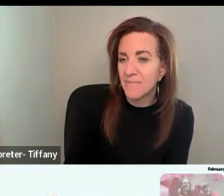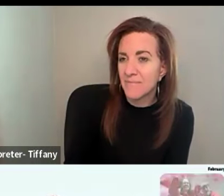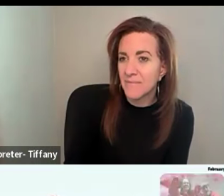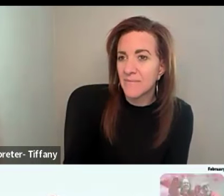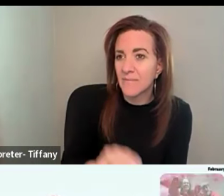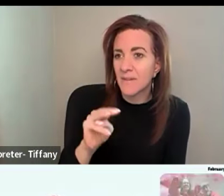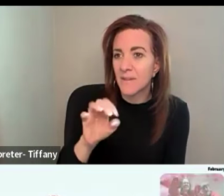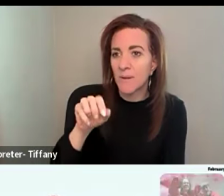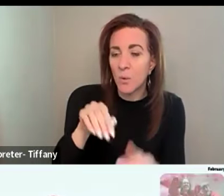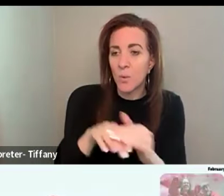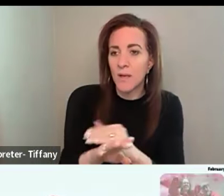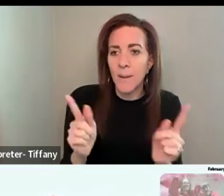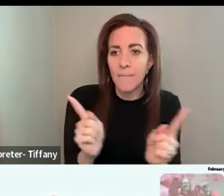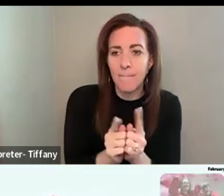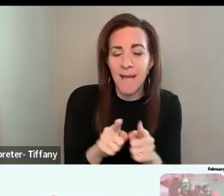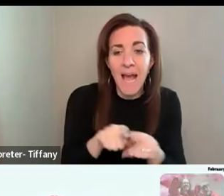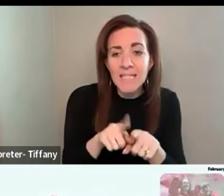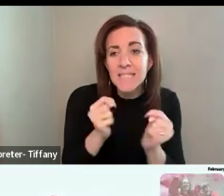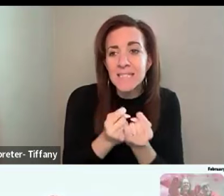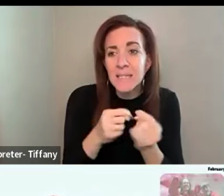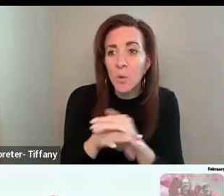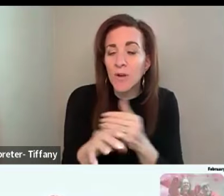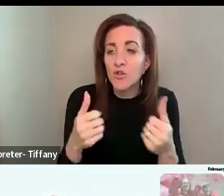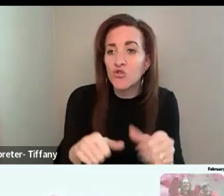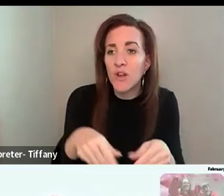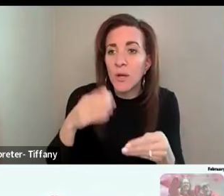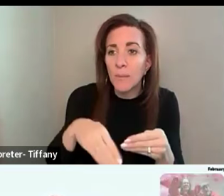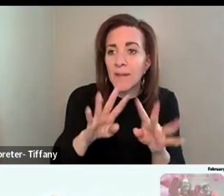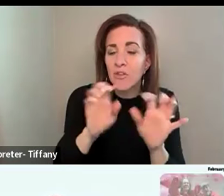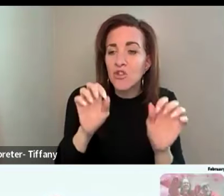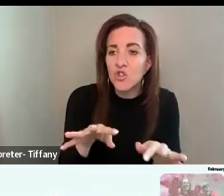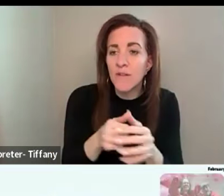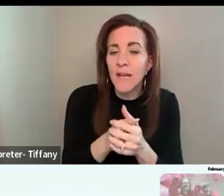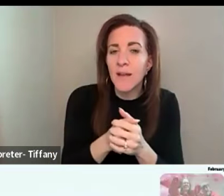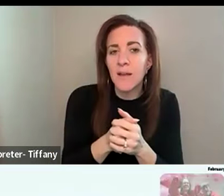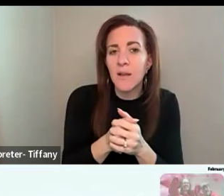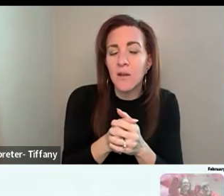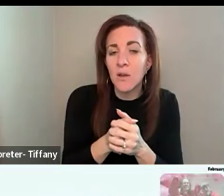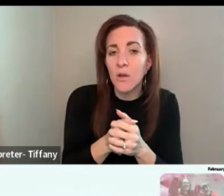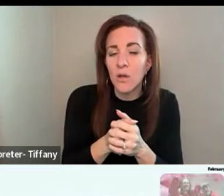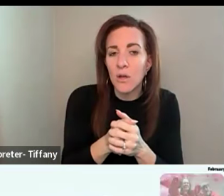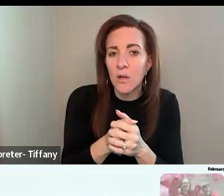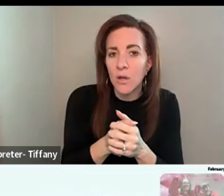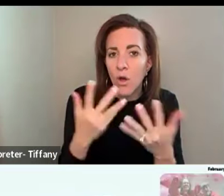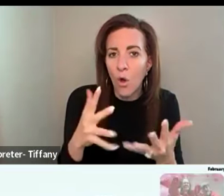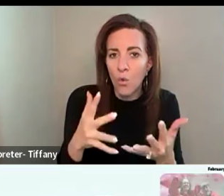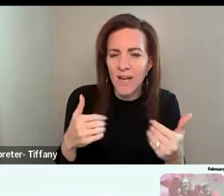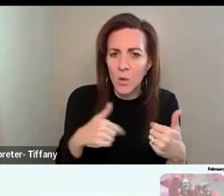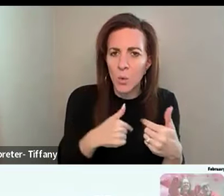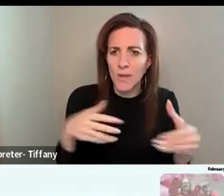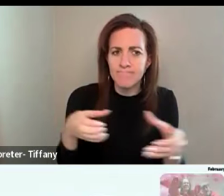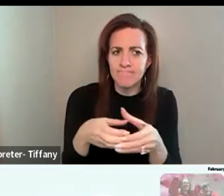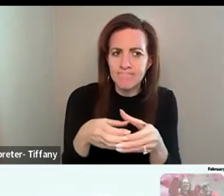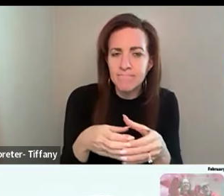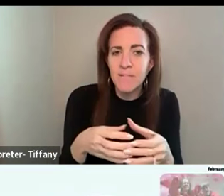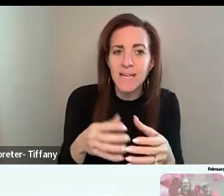We went in, we met as a team, and we went in to try to complete the survey, and we're all ready. We all meet, and it's, as you guys know, it's